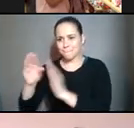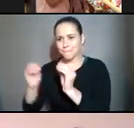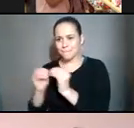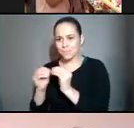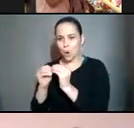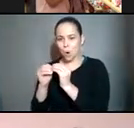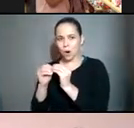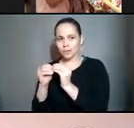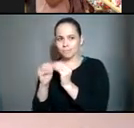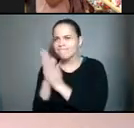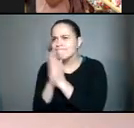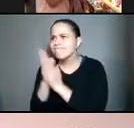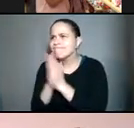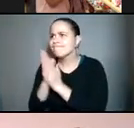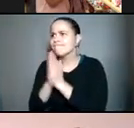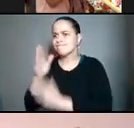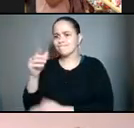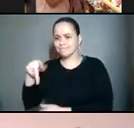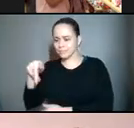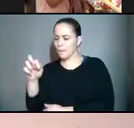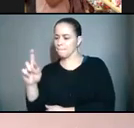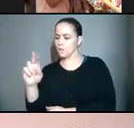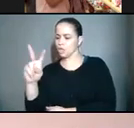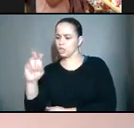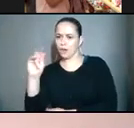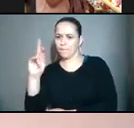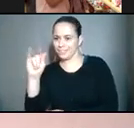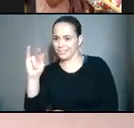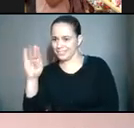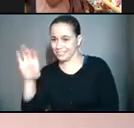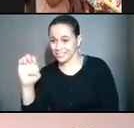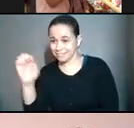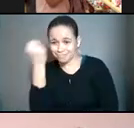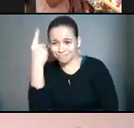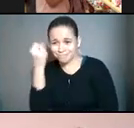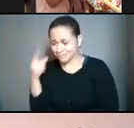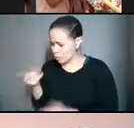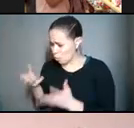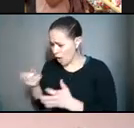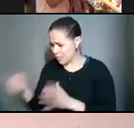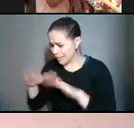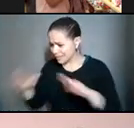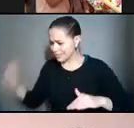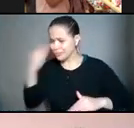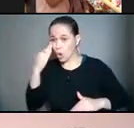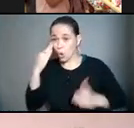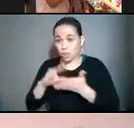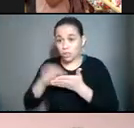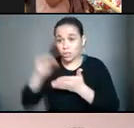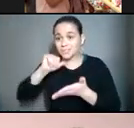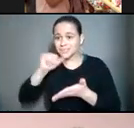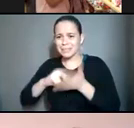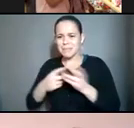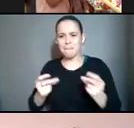to understand that learning doesn't mean having the correct answer right away. It means we work